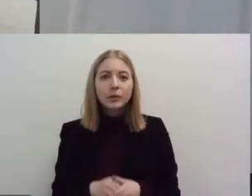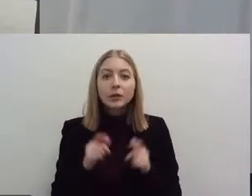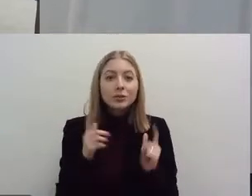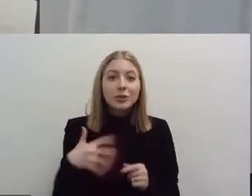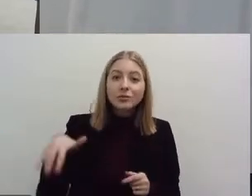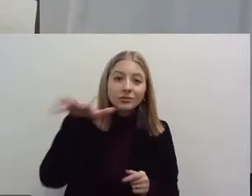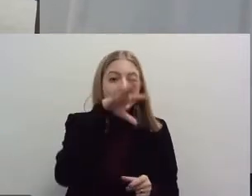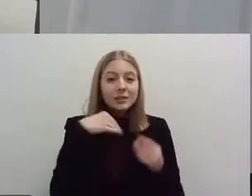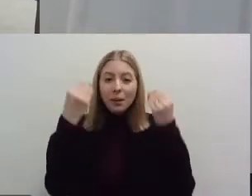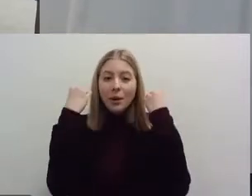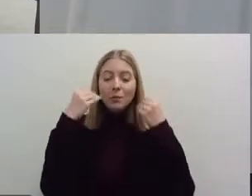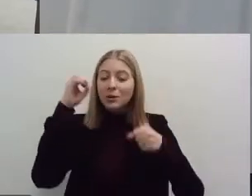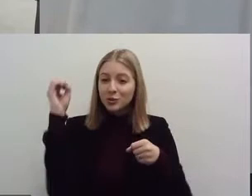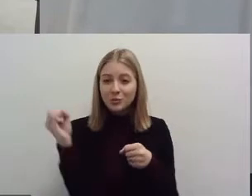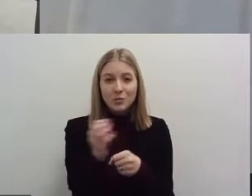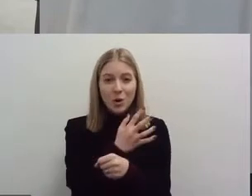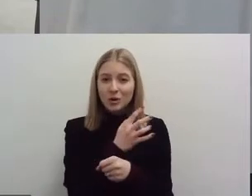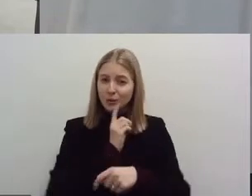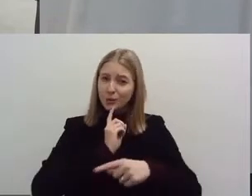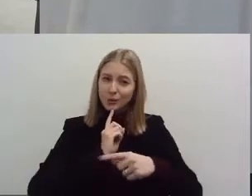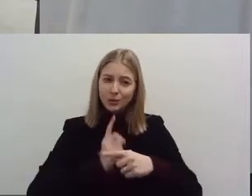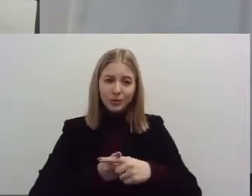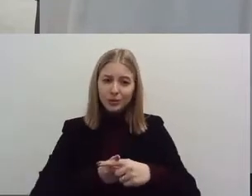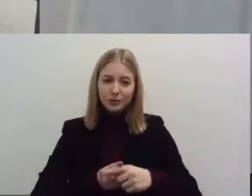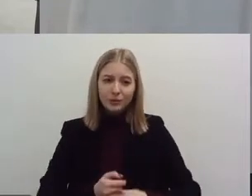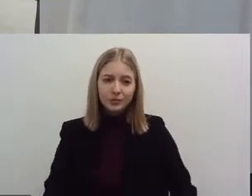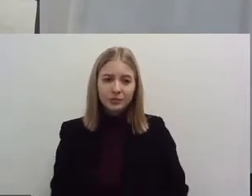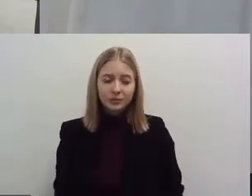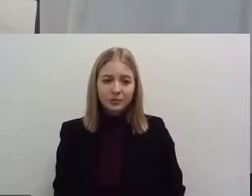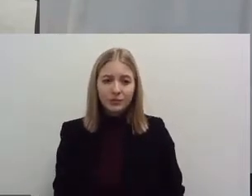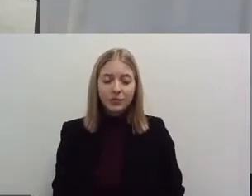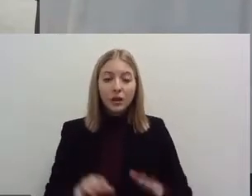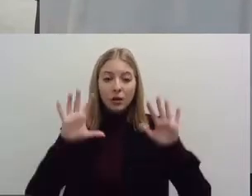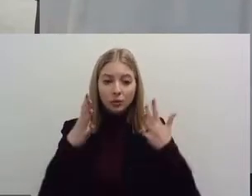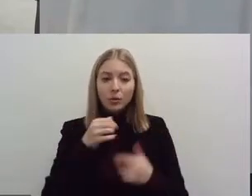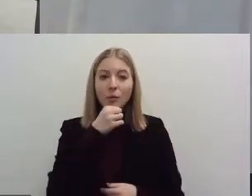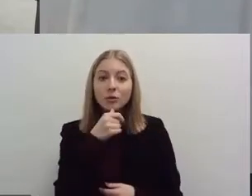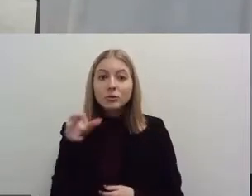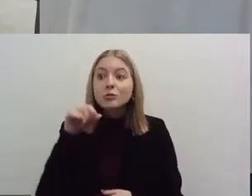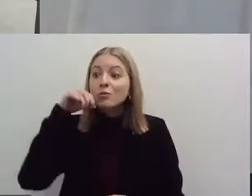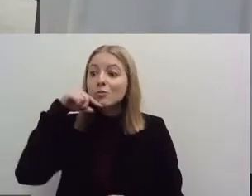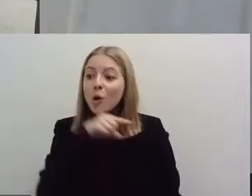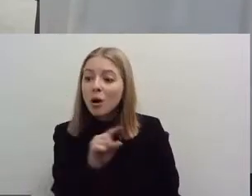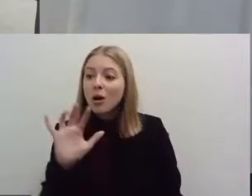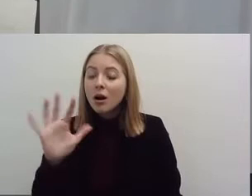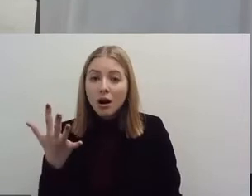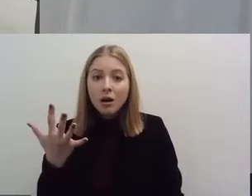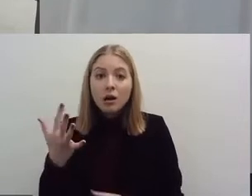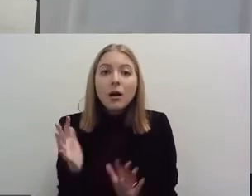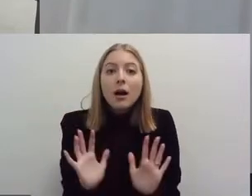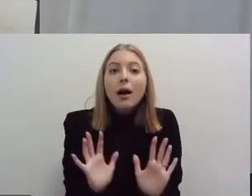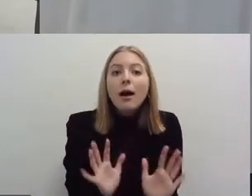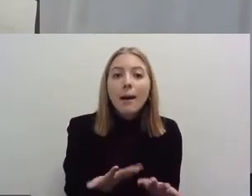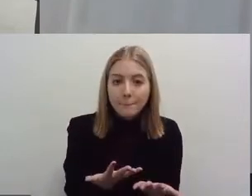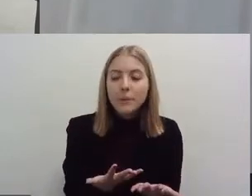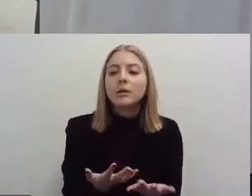and if we paid more attention to these things, then I think young people would want to go to school more often, and